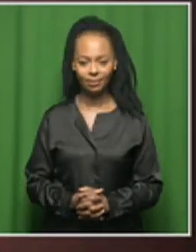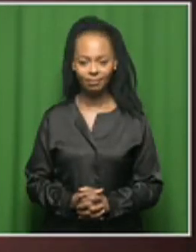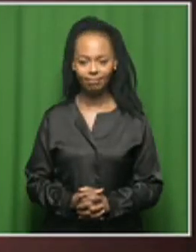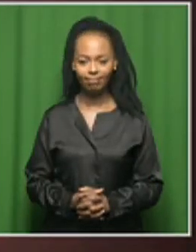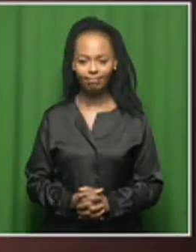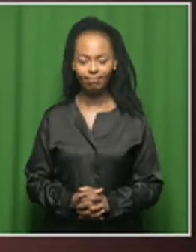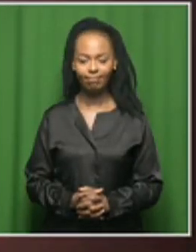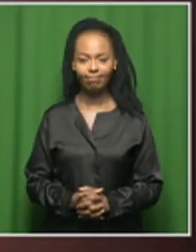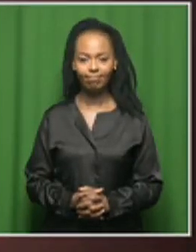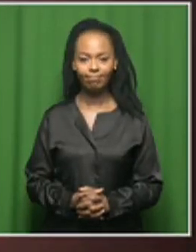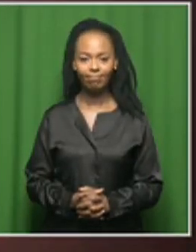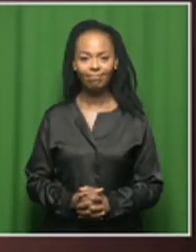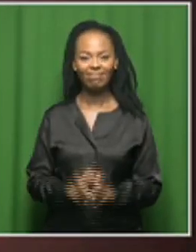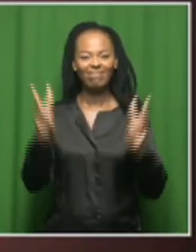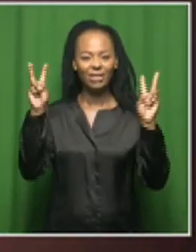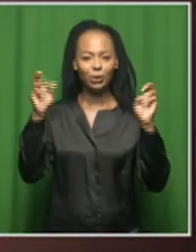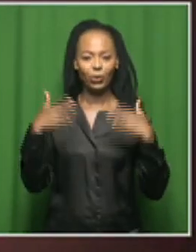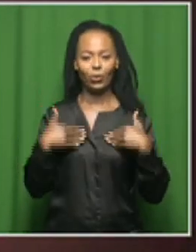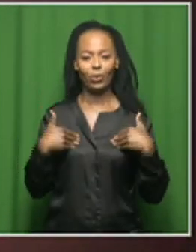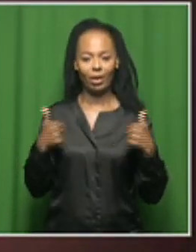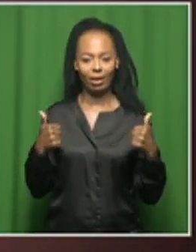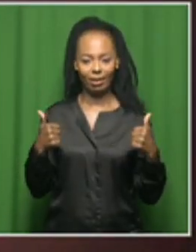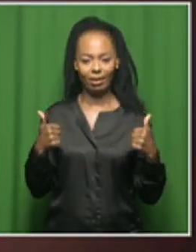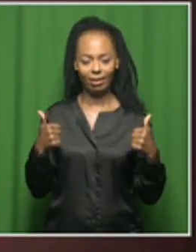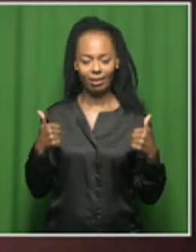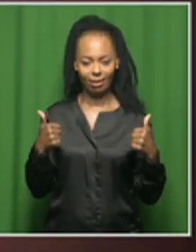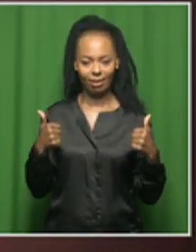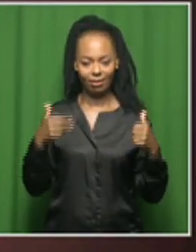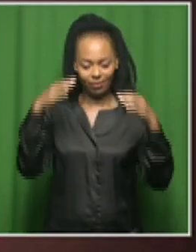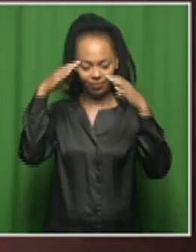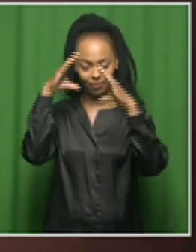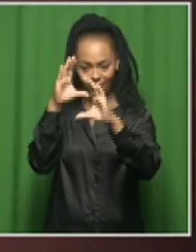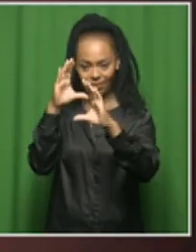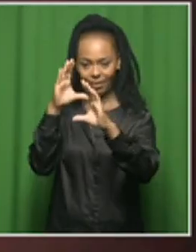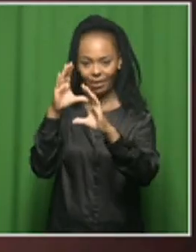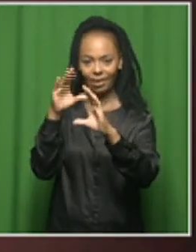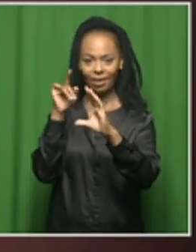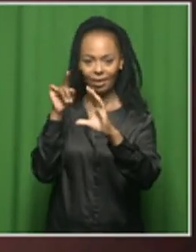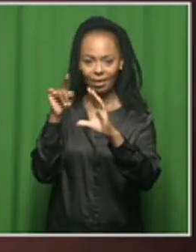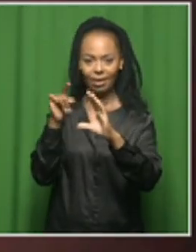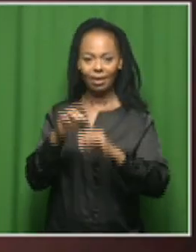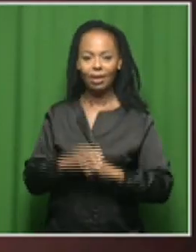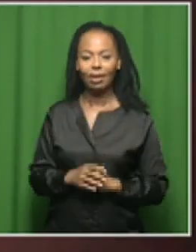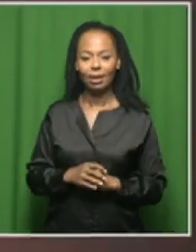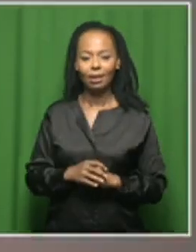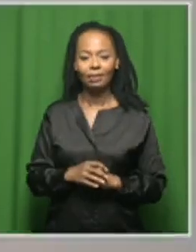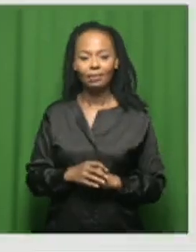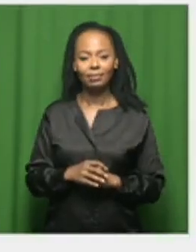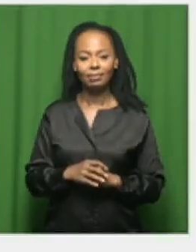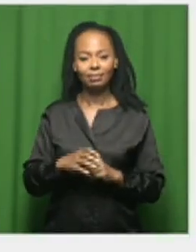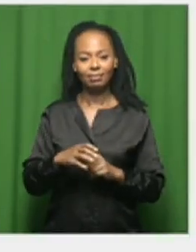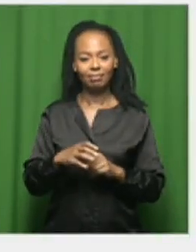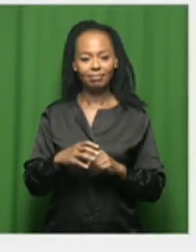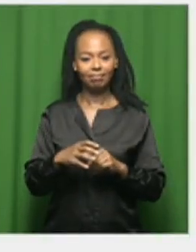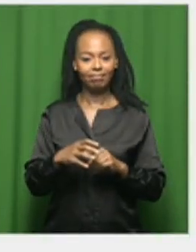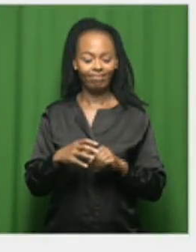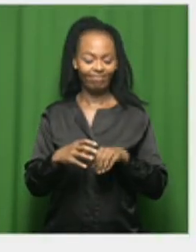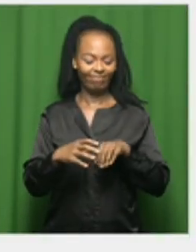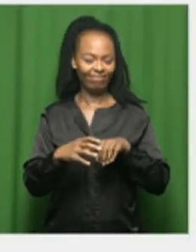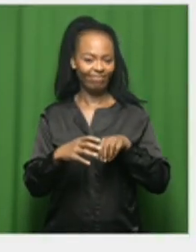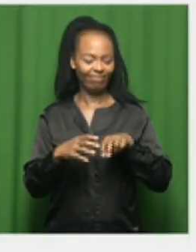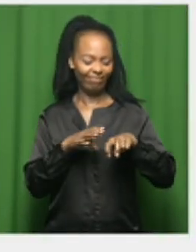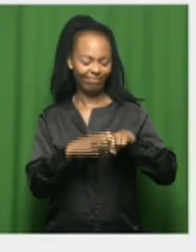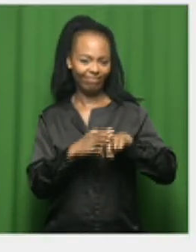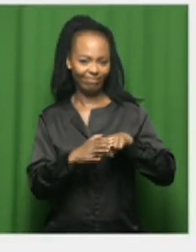Time for our Health Matters feature now, and today we focus on gout. Now, gout is a form of